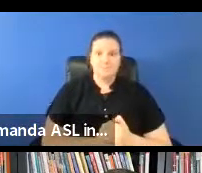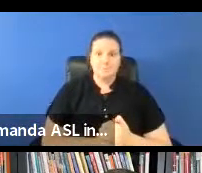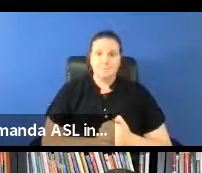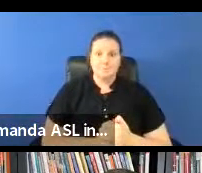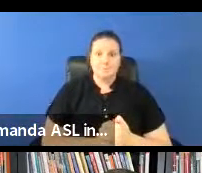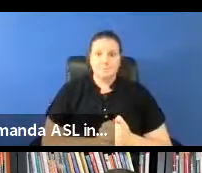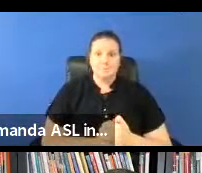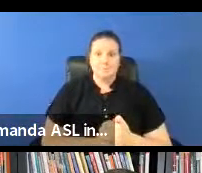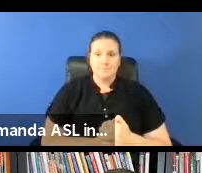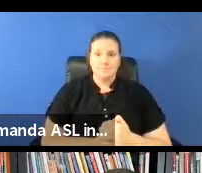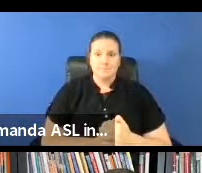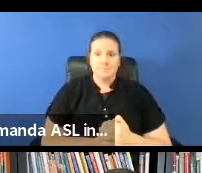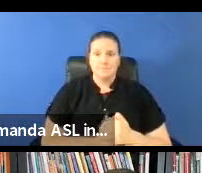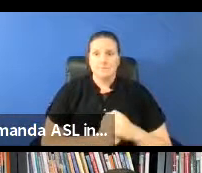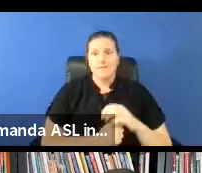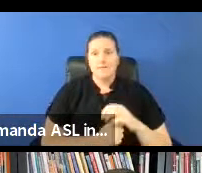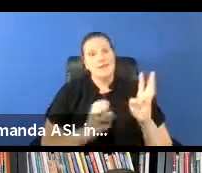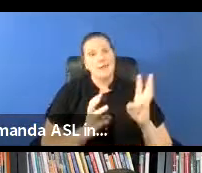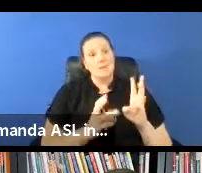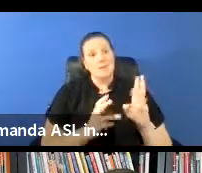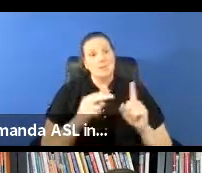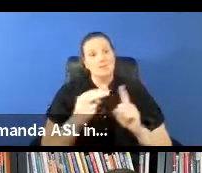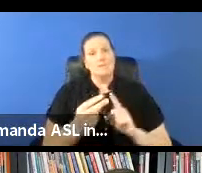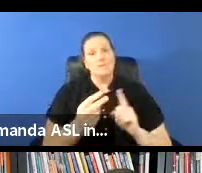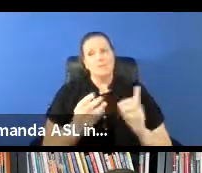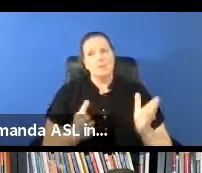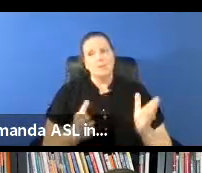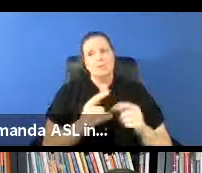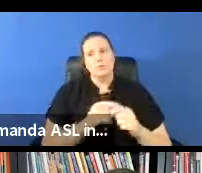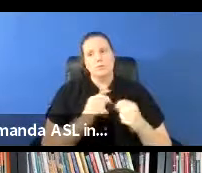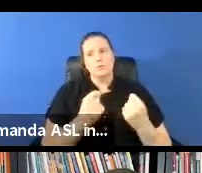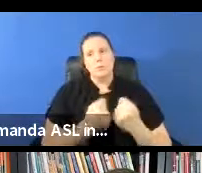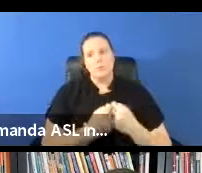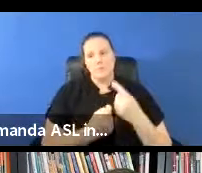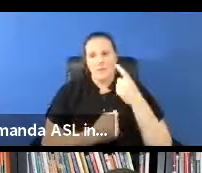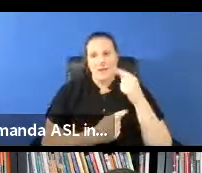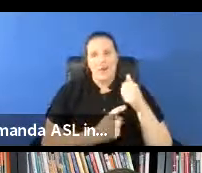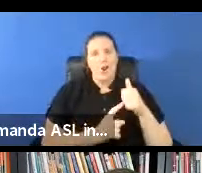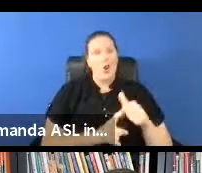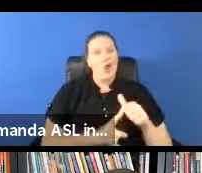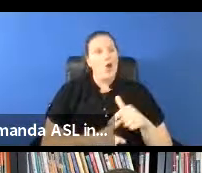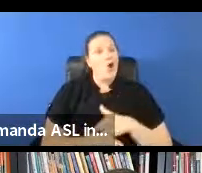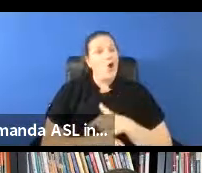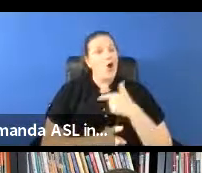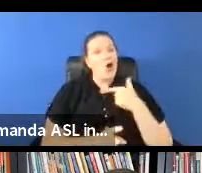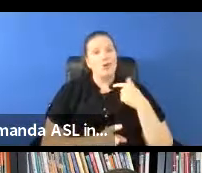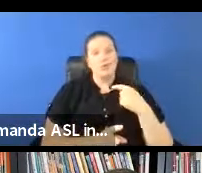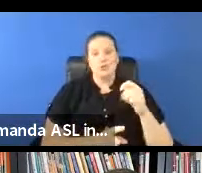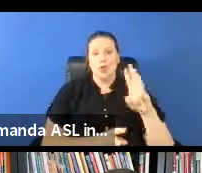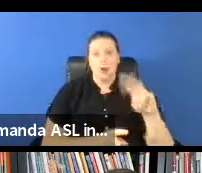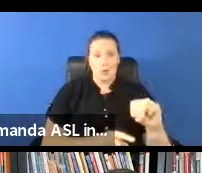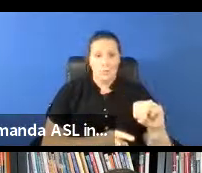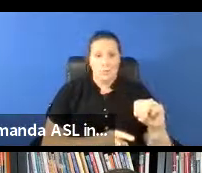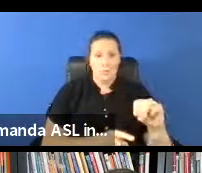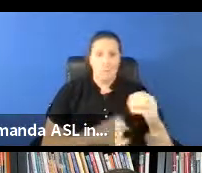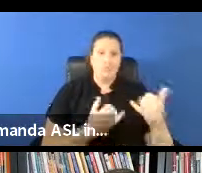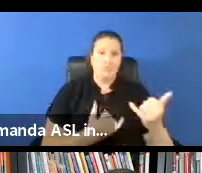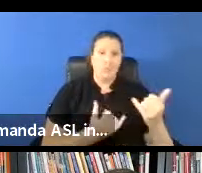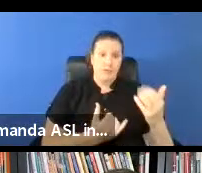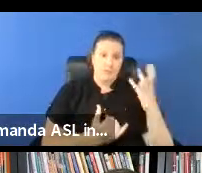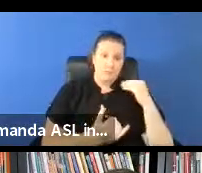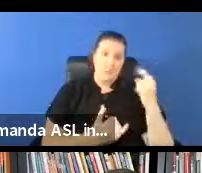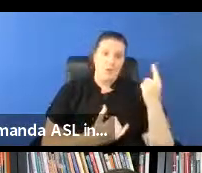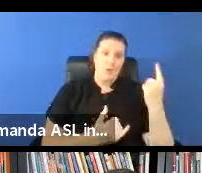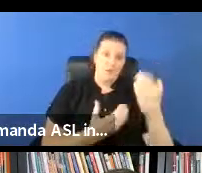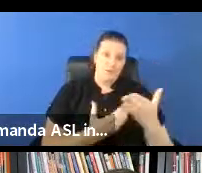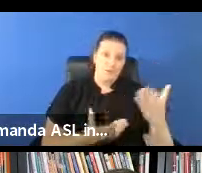just say from a climate perspective, I'm going to be encouraging the team to be thinking long-term, right? Today we're experiencing one thing,